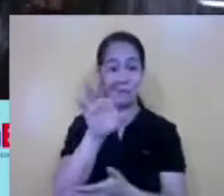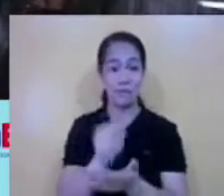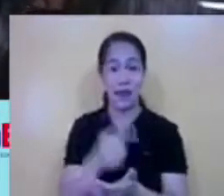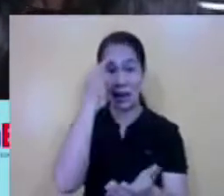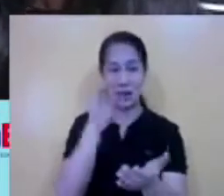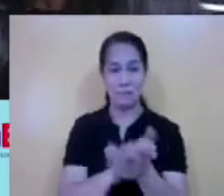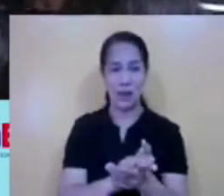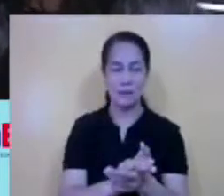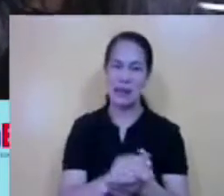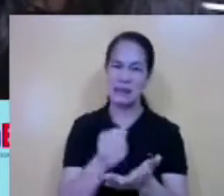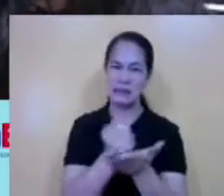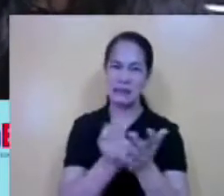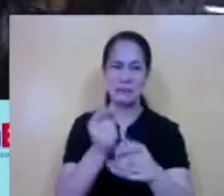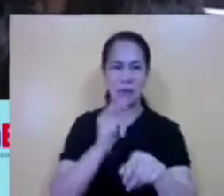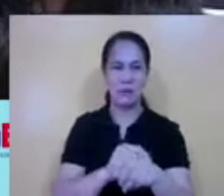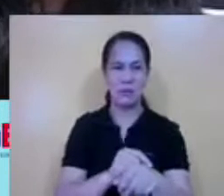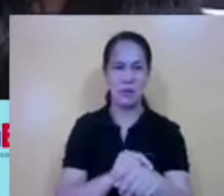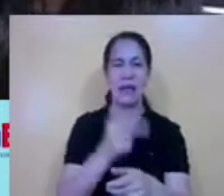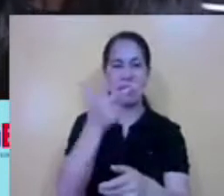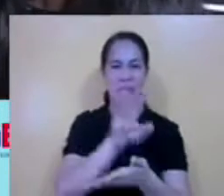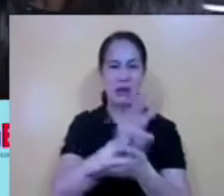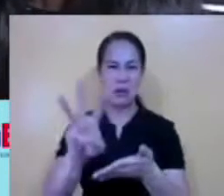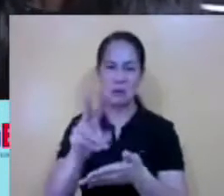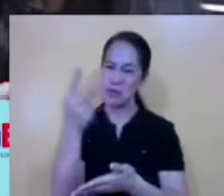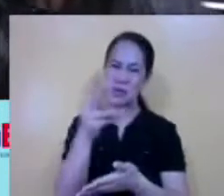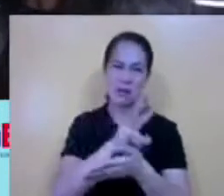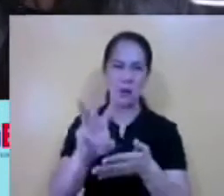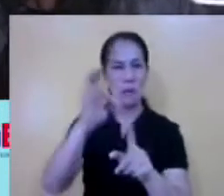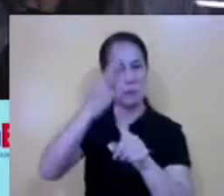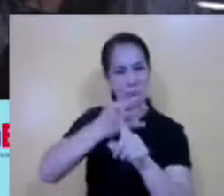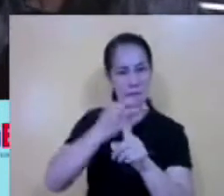sometime around 3rd week or 2nd week of February. If you were